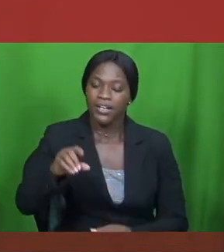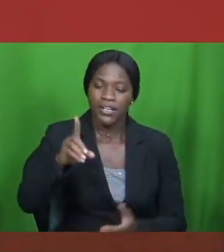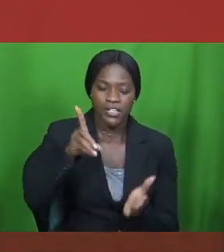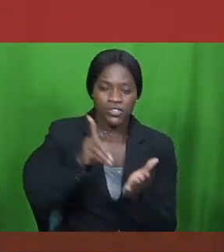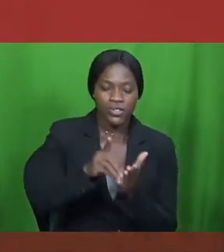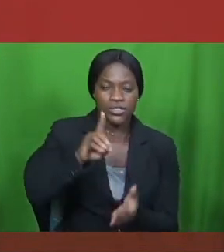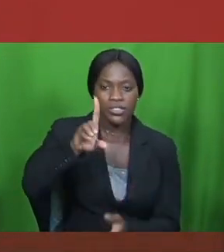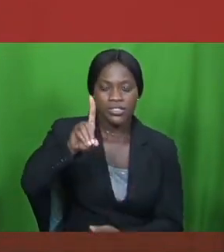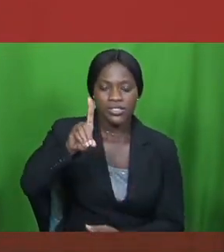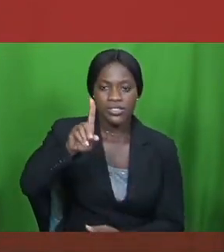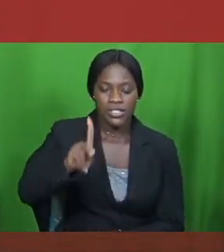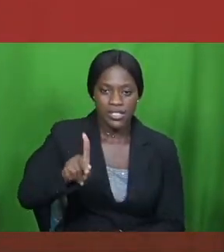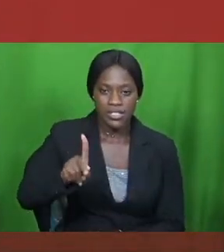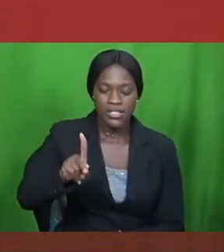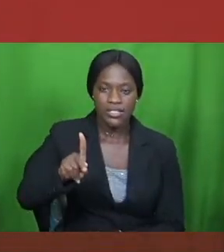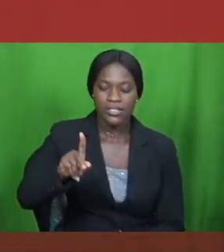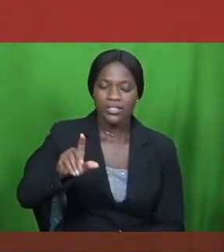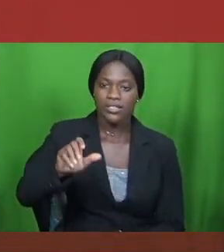He was a member